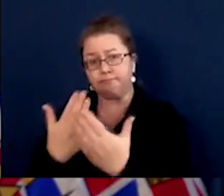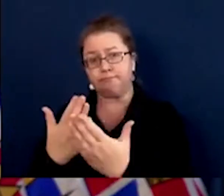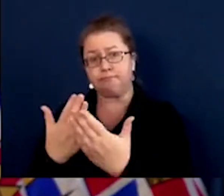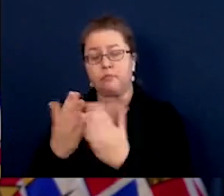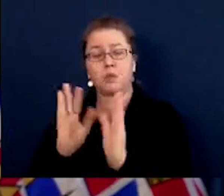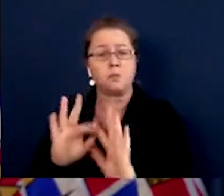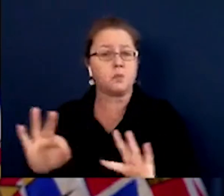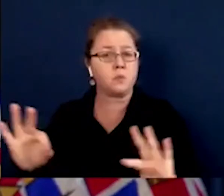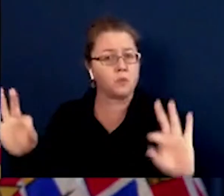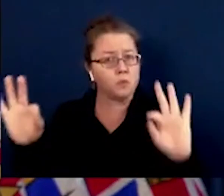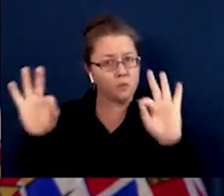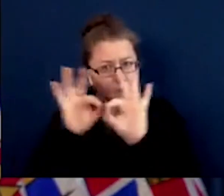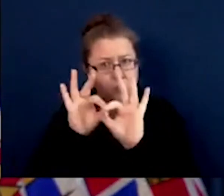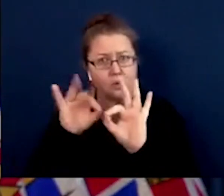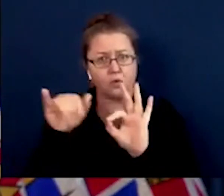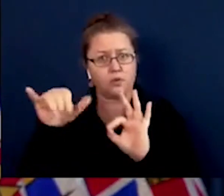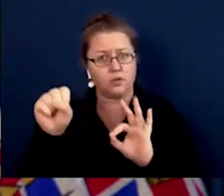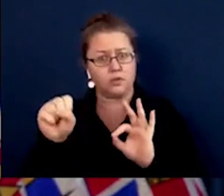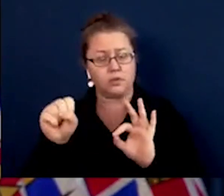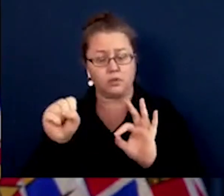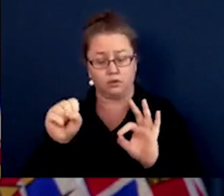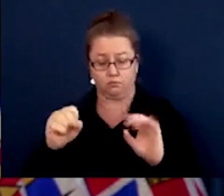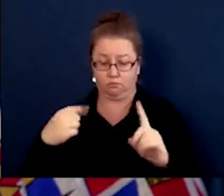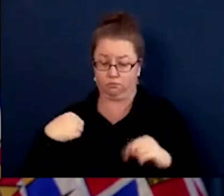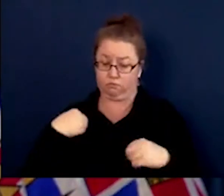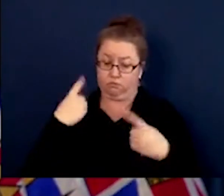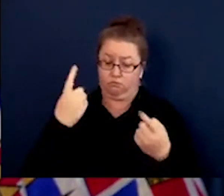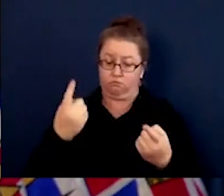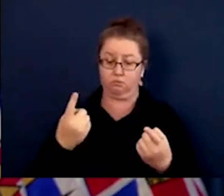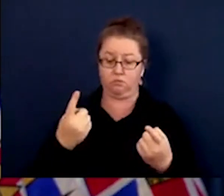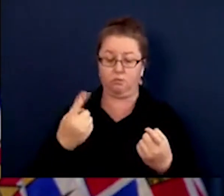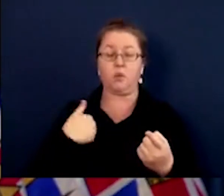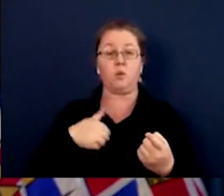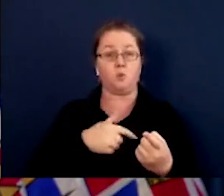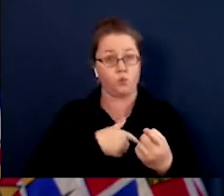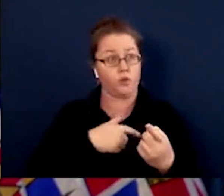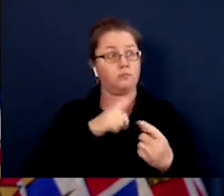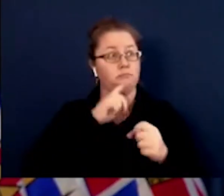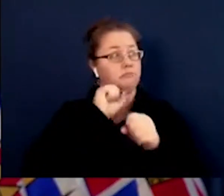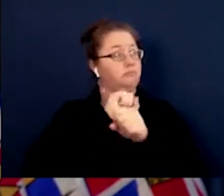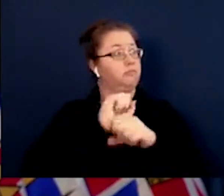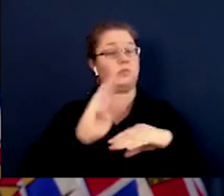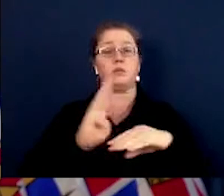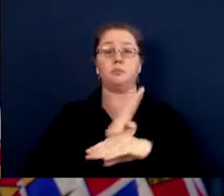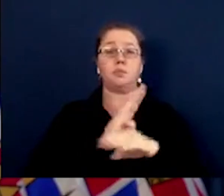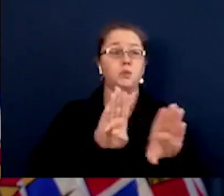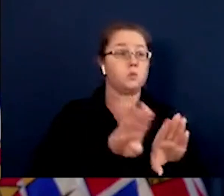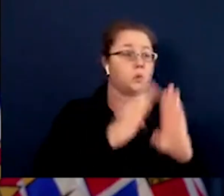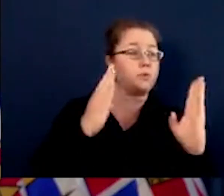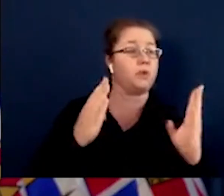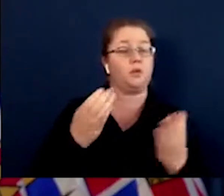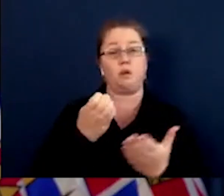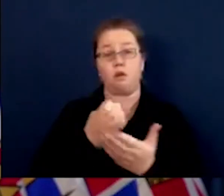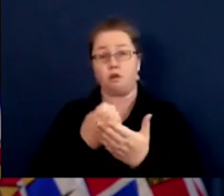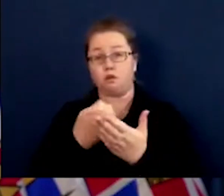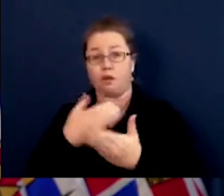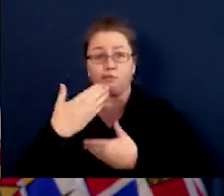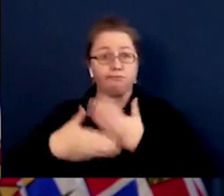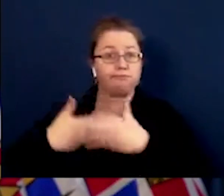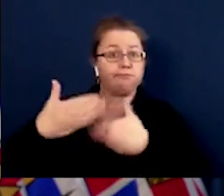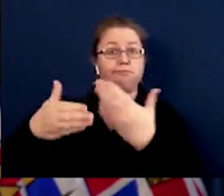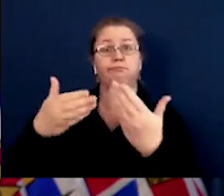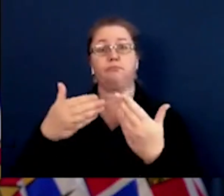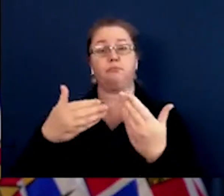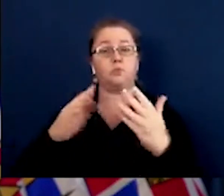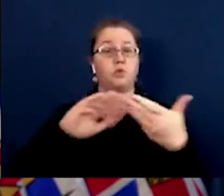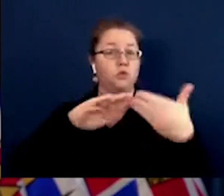is incredibly important, and it is the reason that we have been able to open up as much as we have and keep our economy and